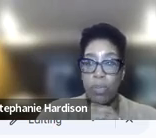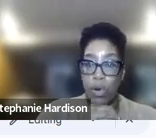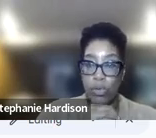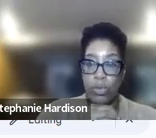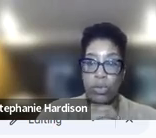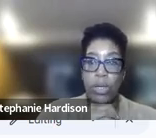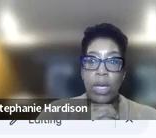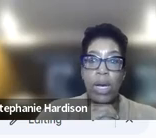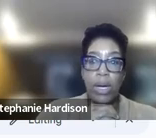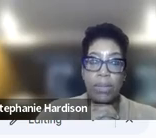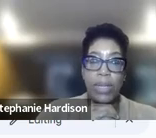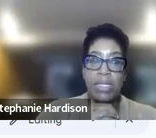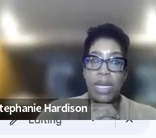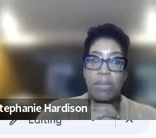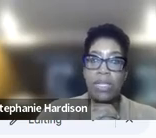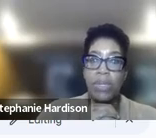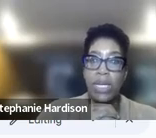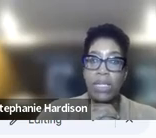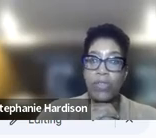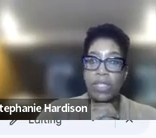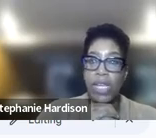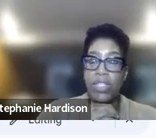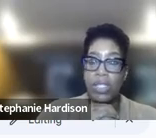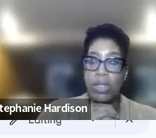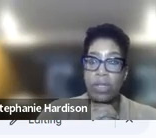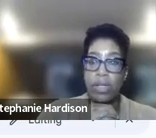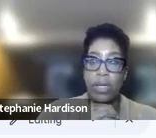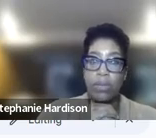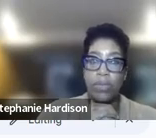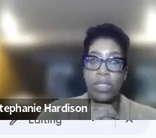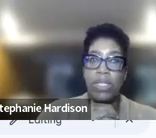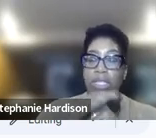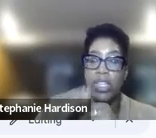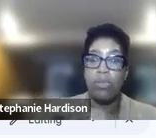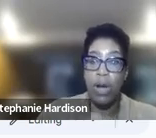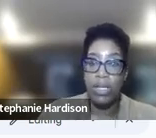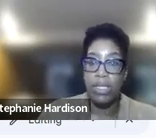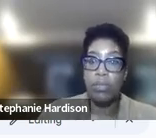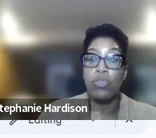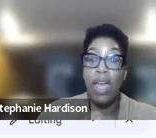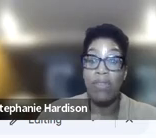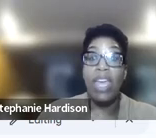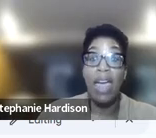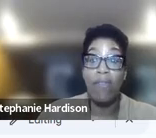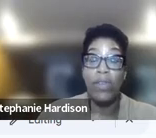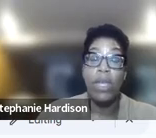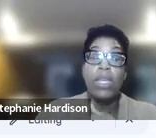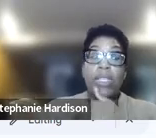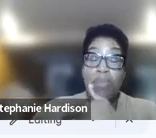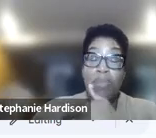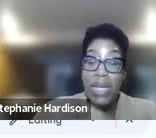your proposal. Okay. And sometimes it can be at different stages of the solicitation process, but you have to